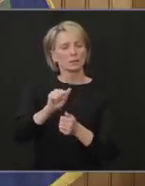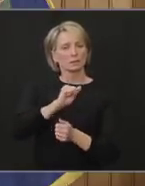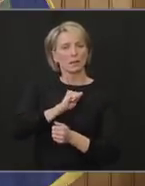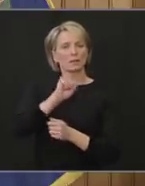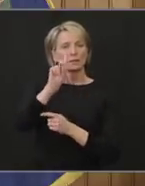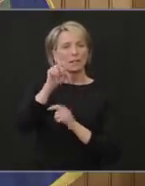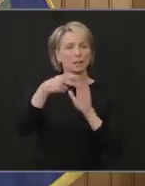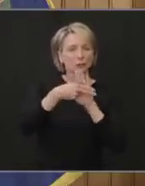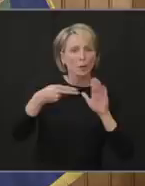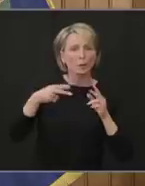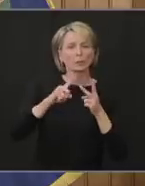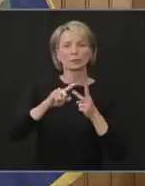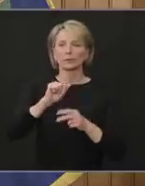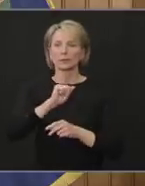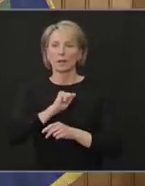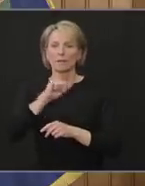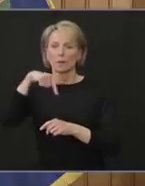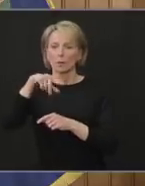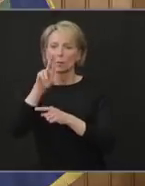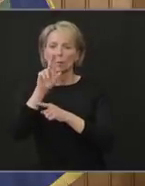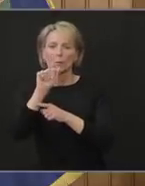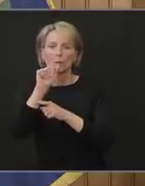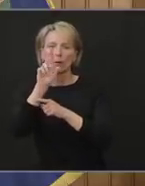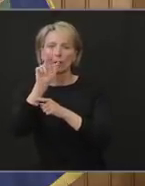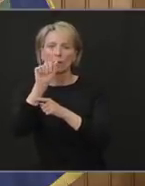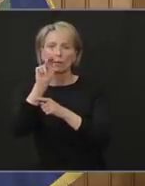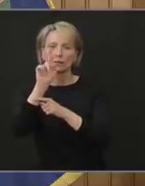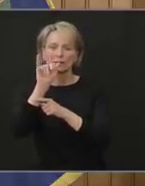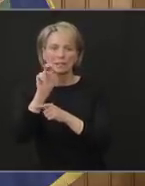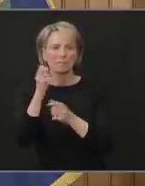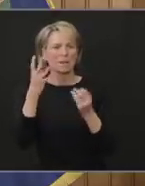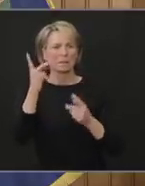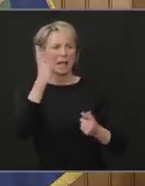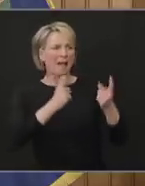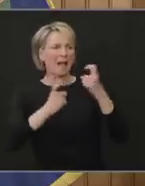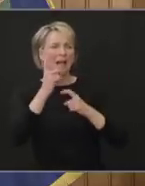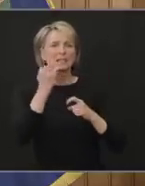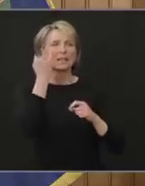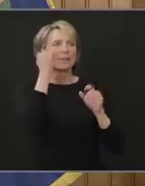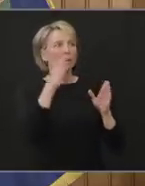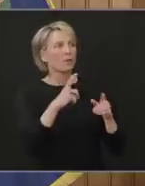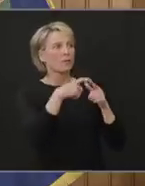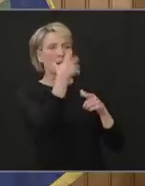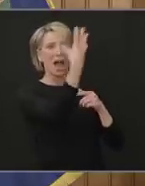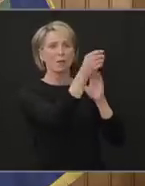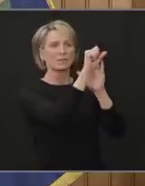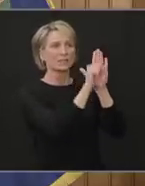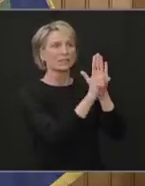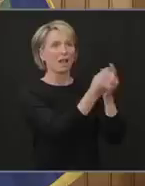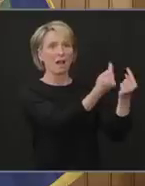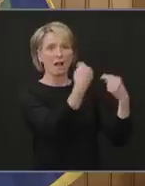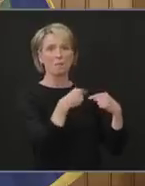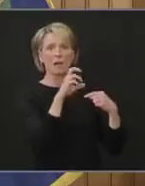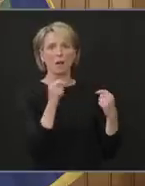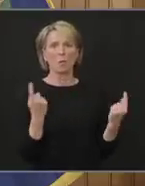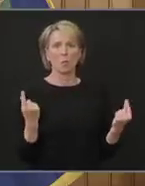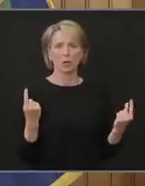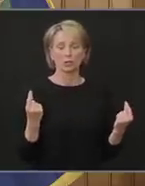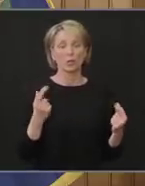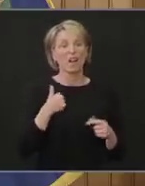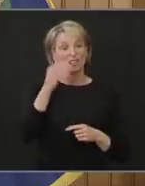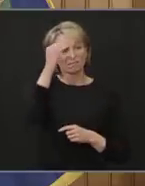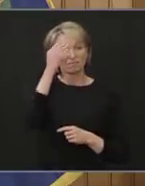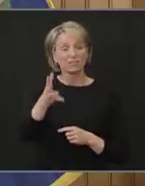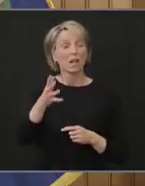of state. And as said yesterday, a lot of our social distancing is already working. Ridership on Metro North